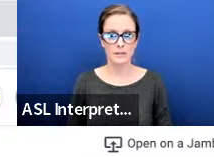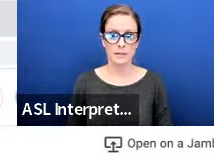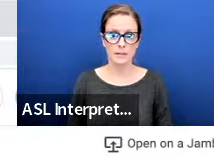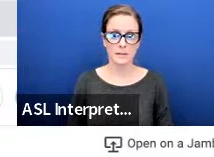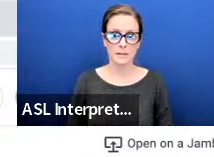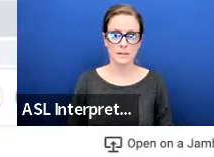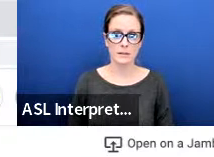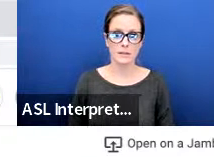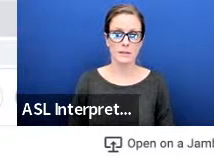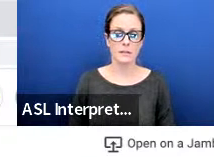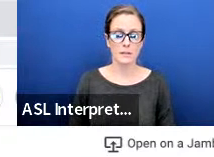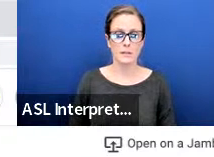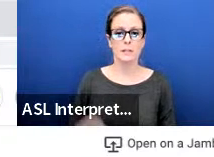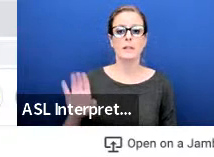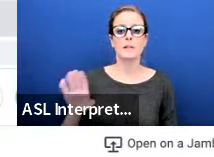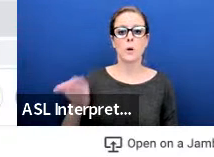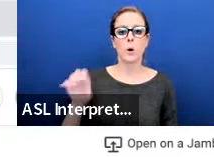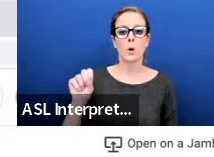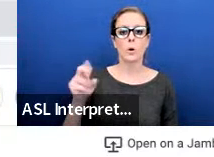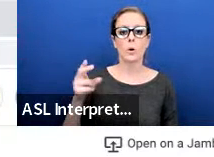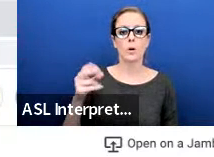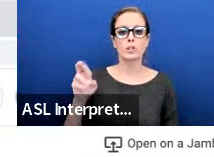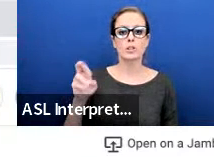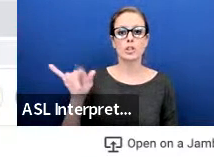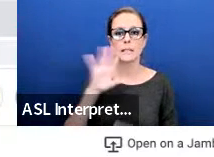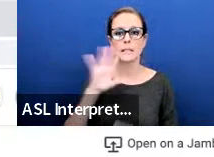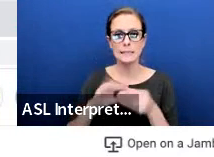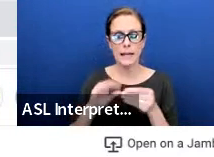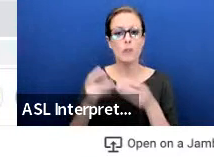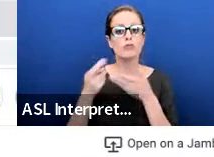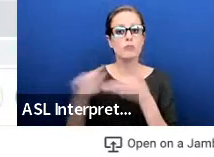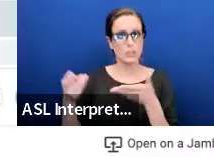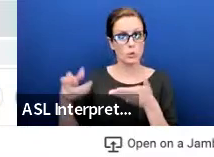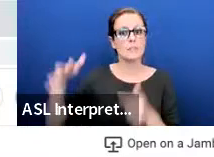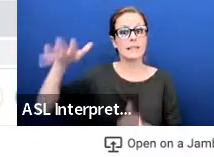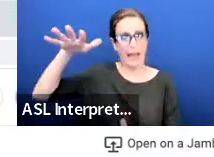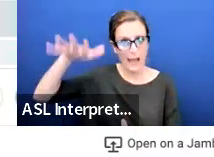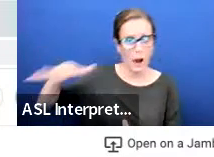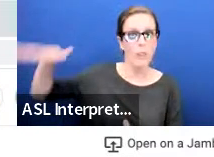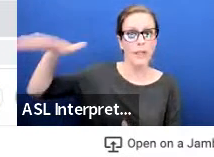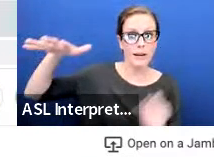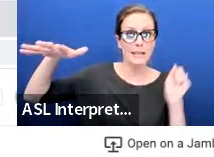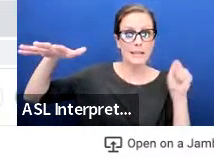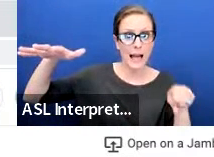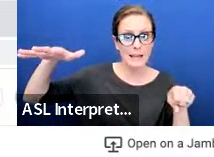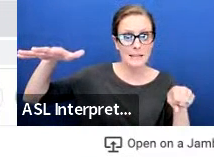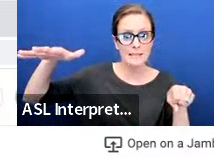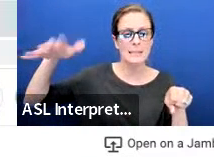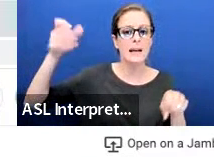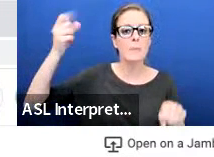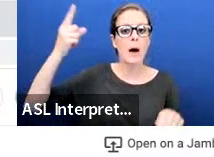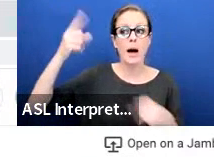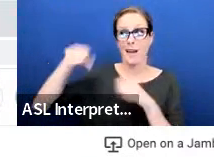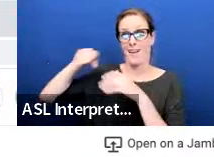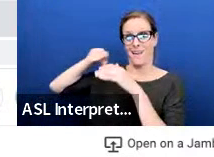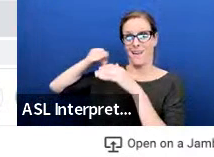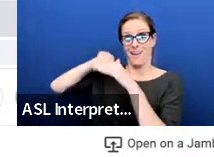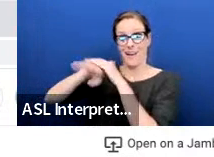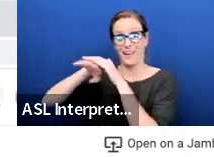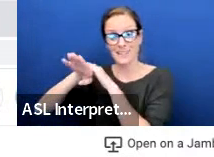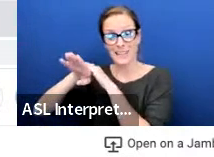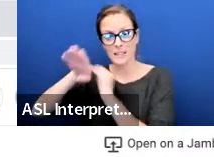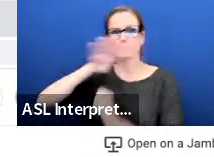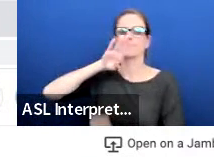So what I'm hearing from Shirley, that the resources may exist out there, but there may be challenges and barriers of access to